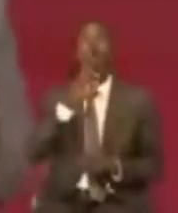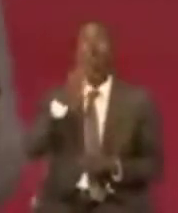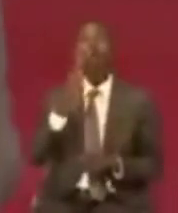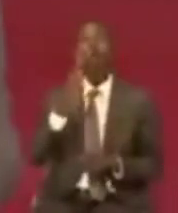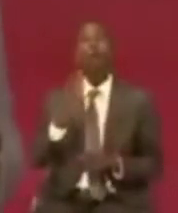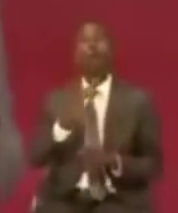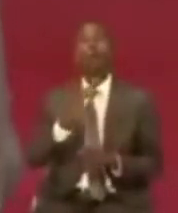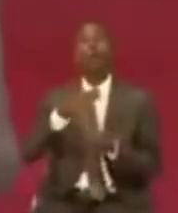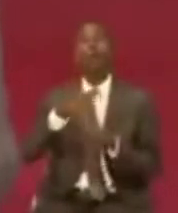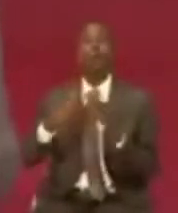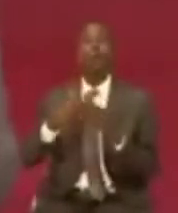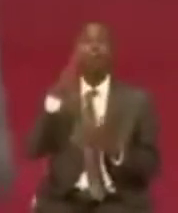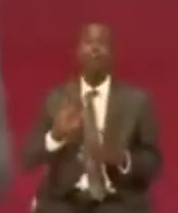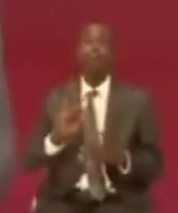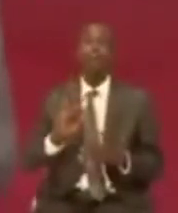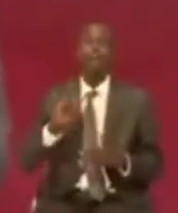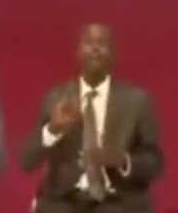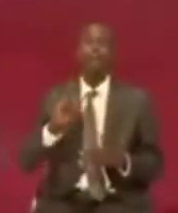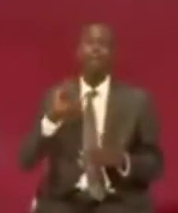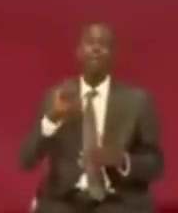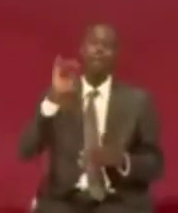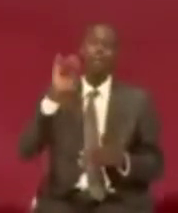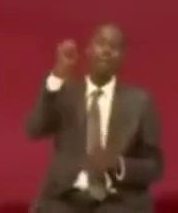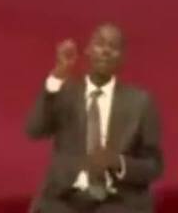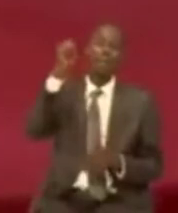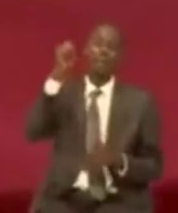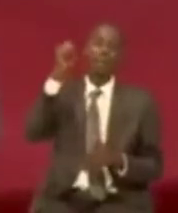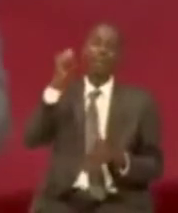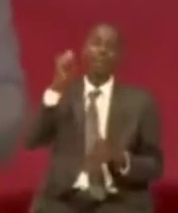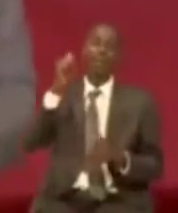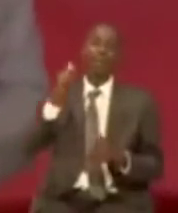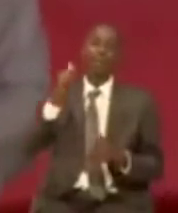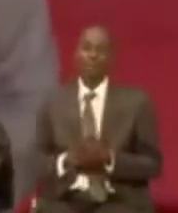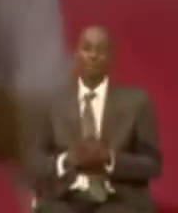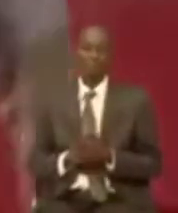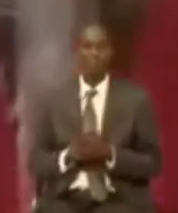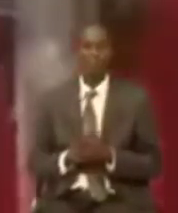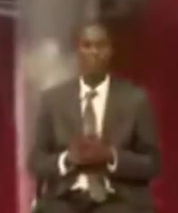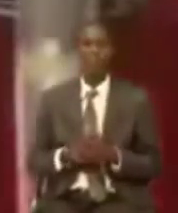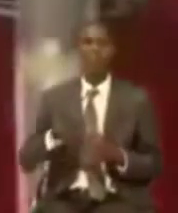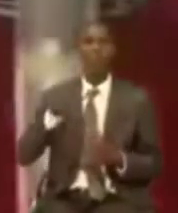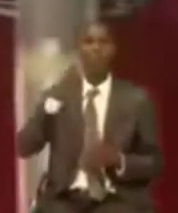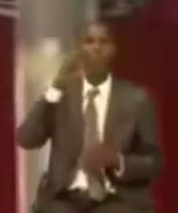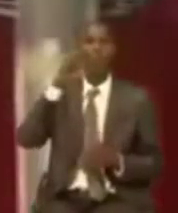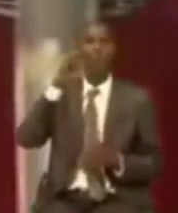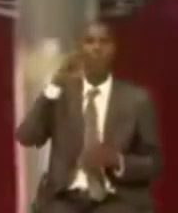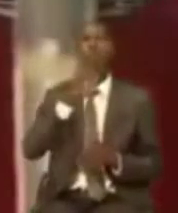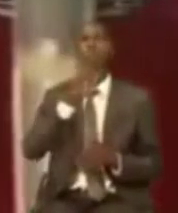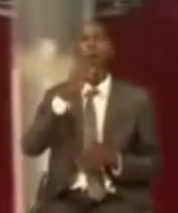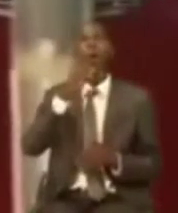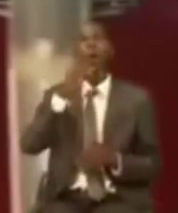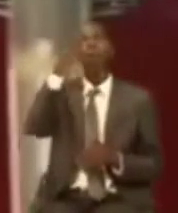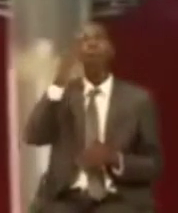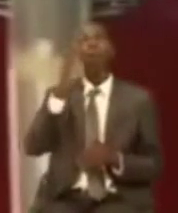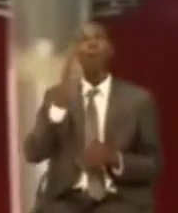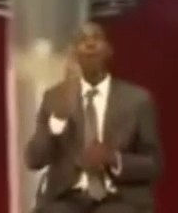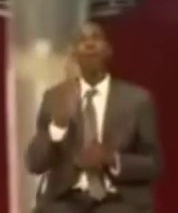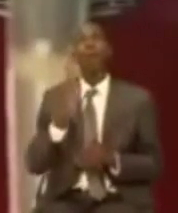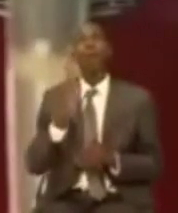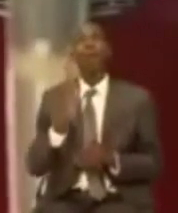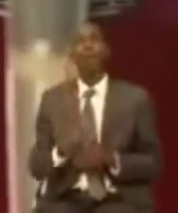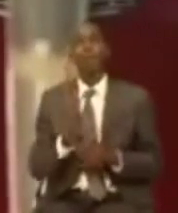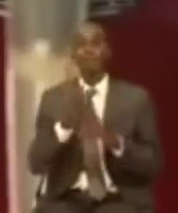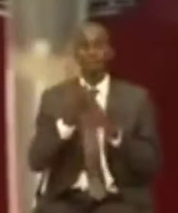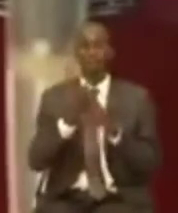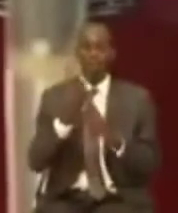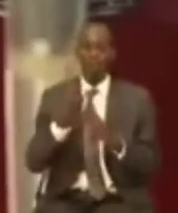God all by yourself. You are the living God. You are God.